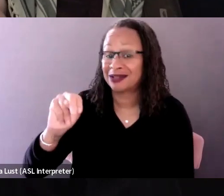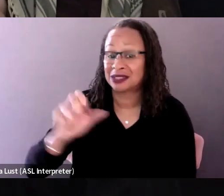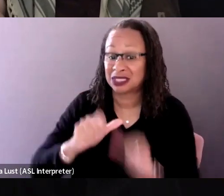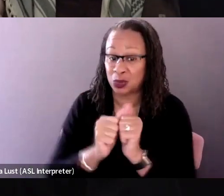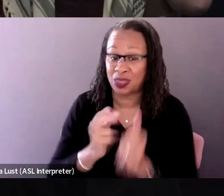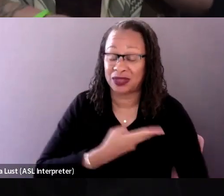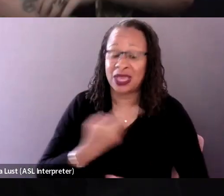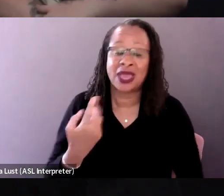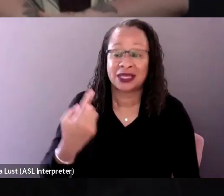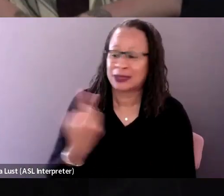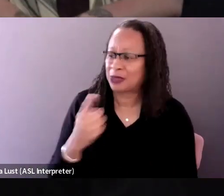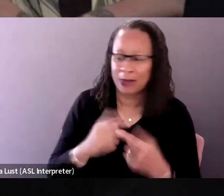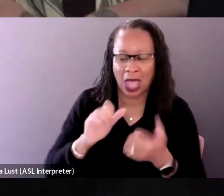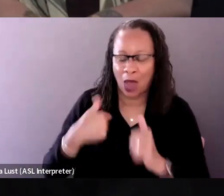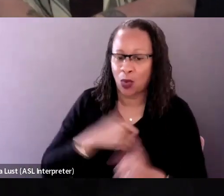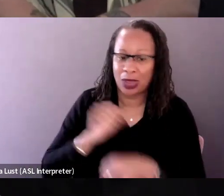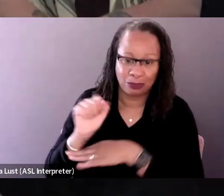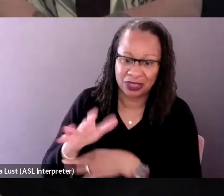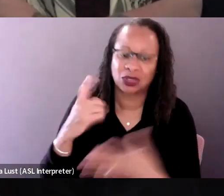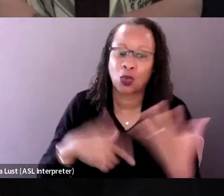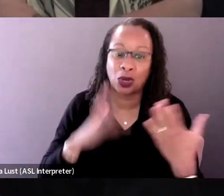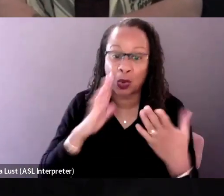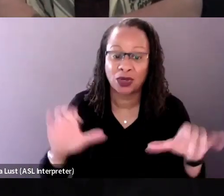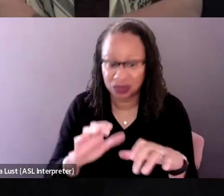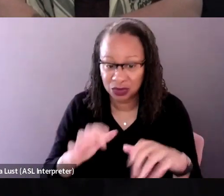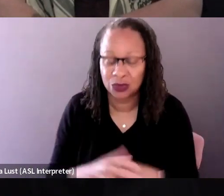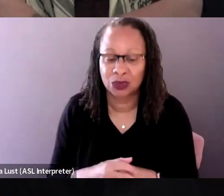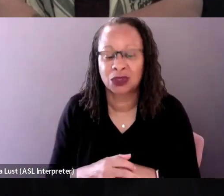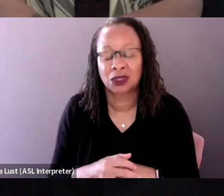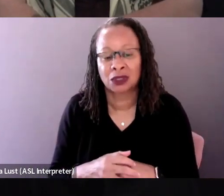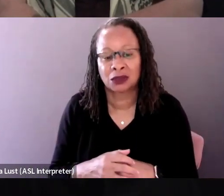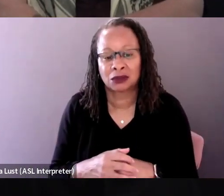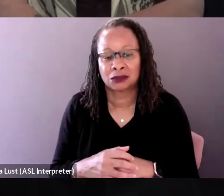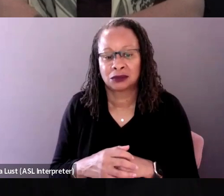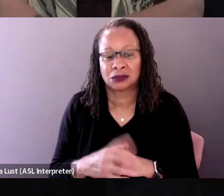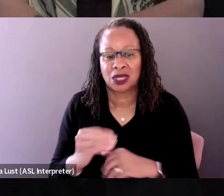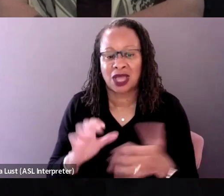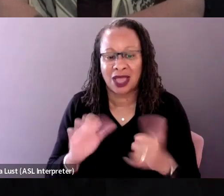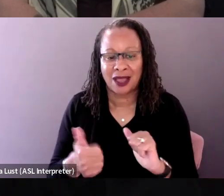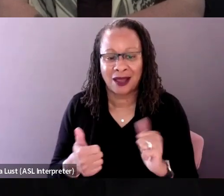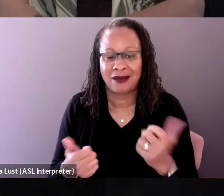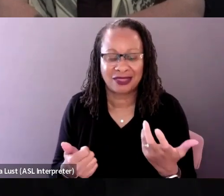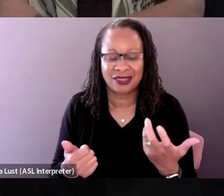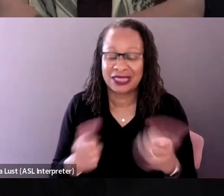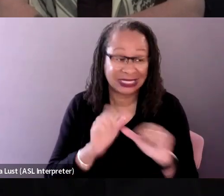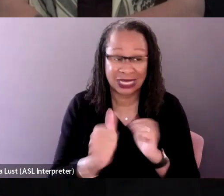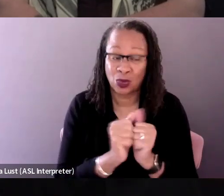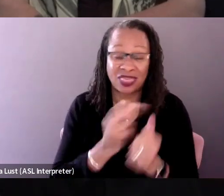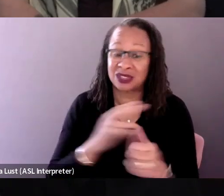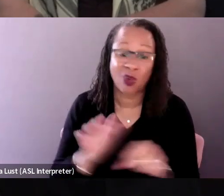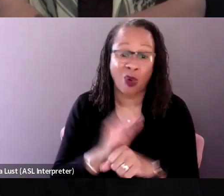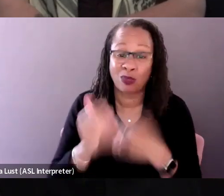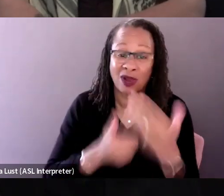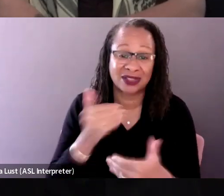we were pitching it and what it was going to do, and and they just like stayed on, and we had, you know, several conversations before